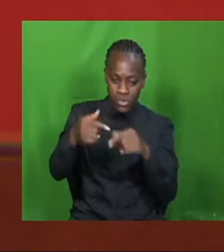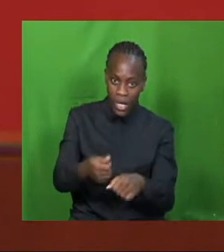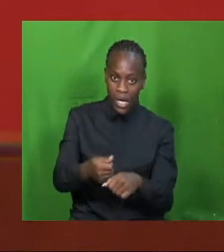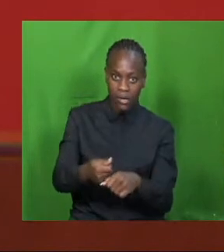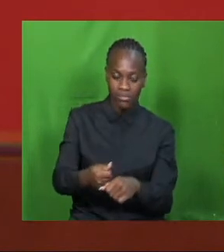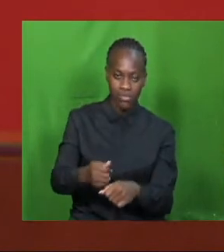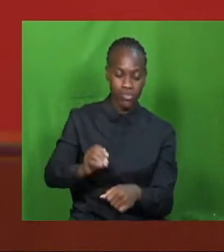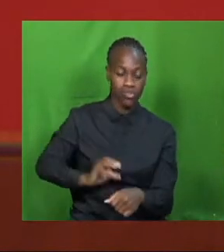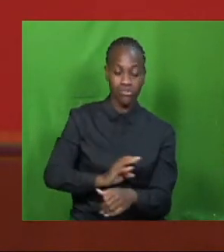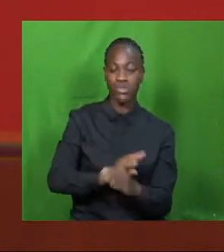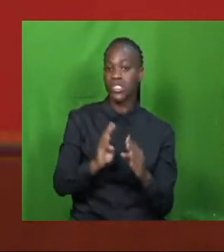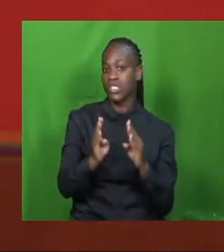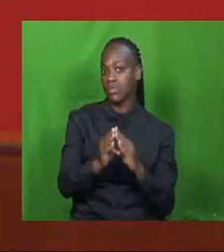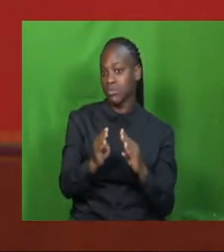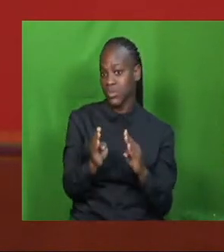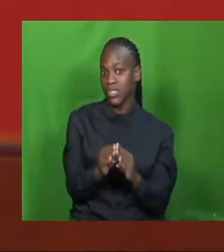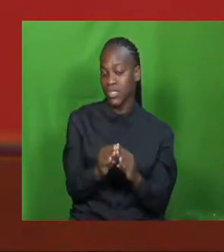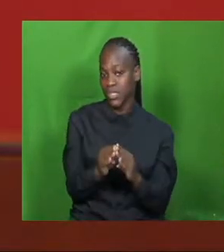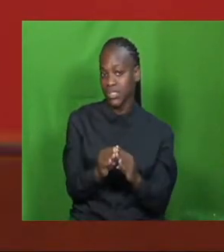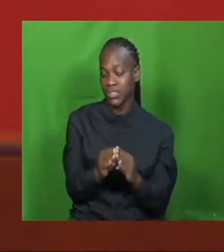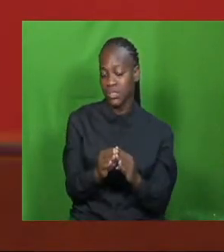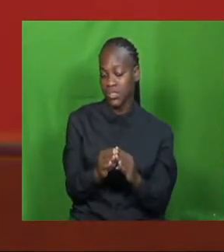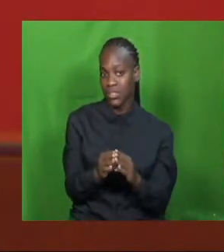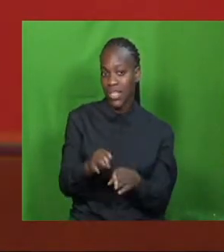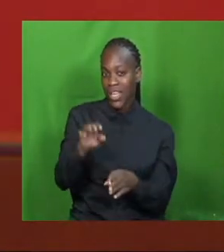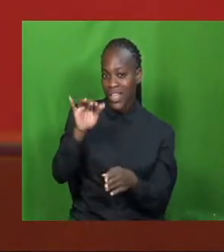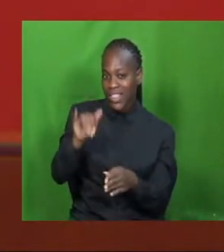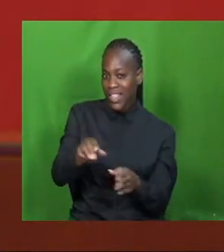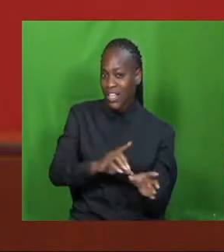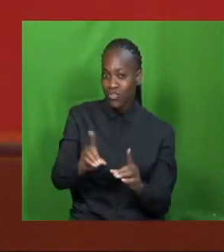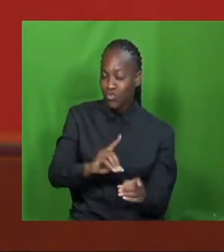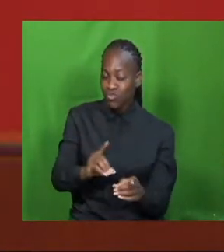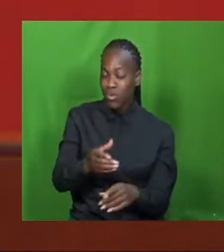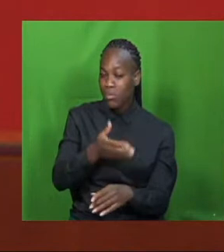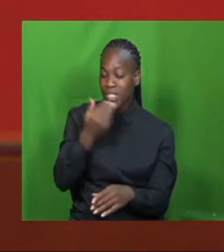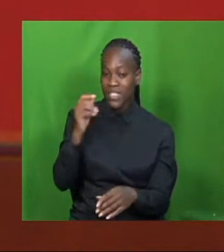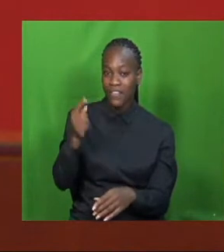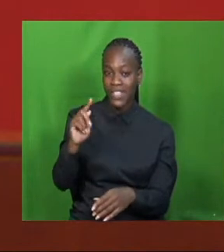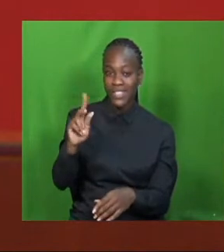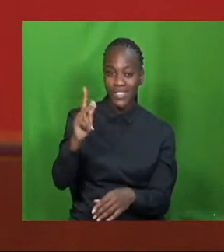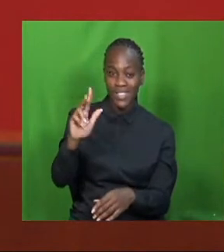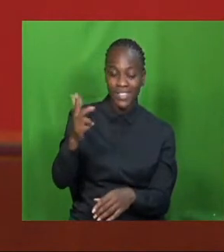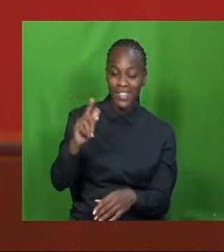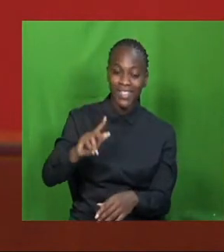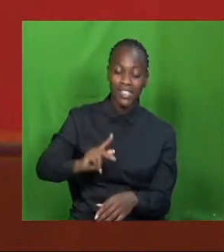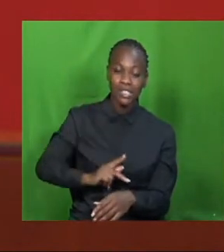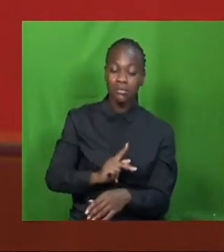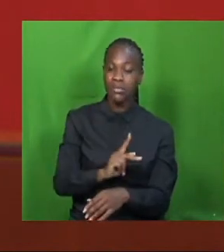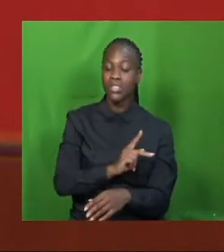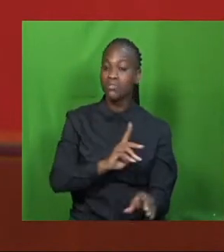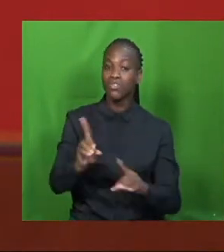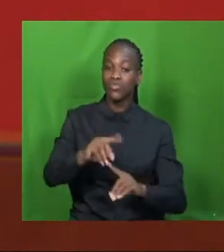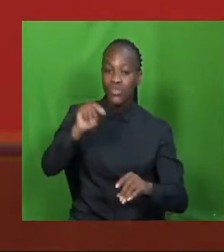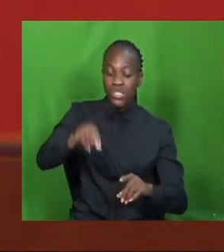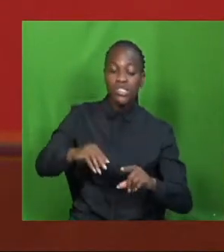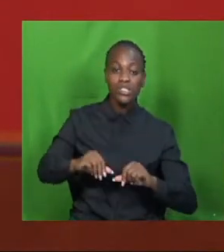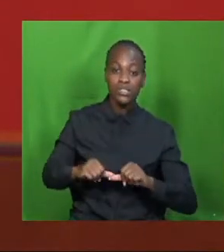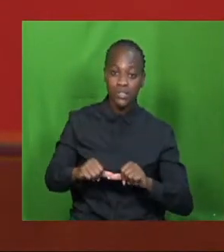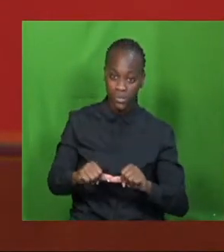expect all members to file when they are actually on official duties on behalf of